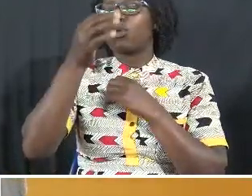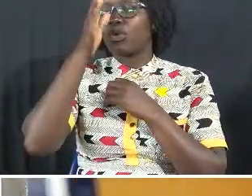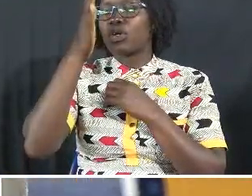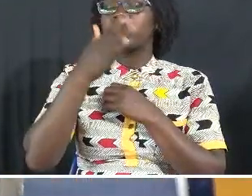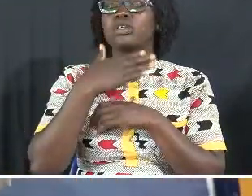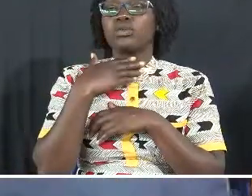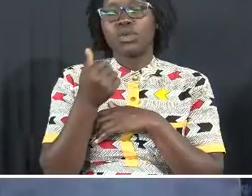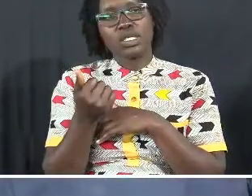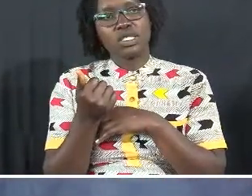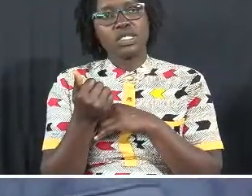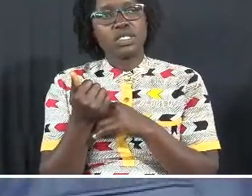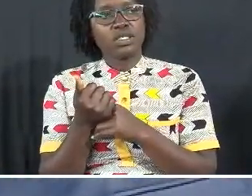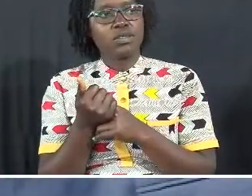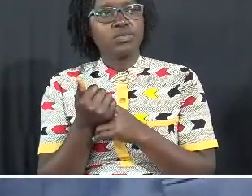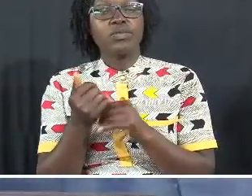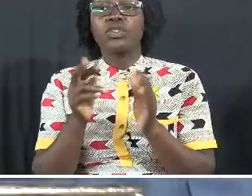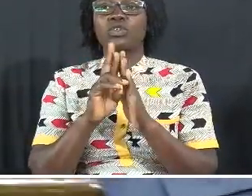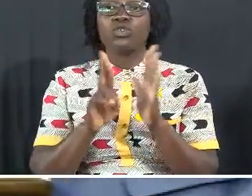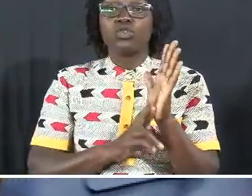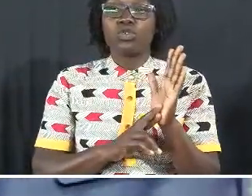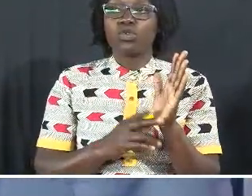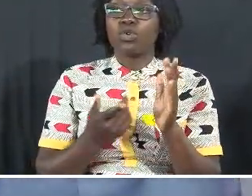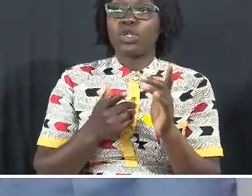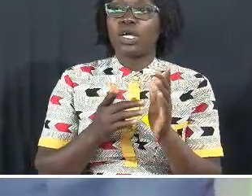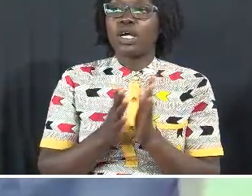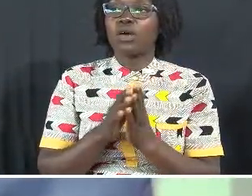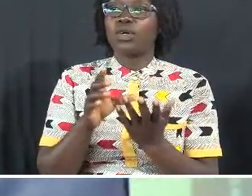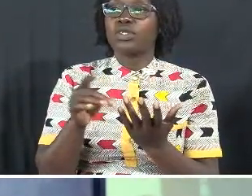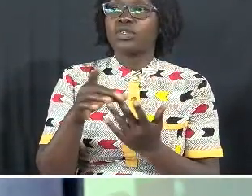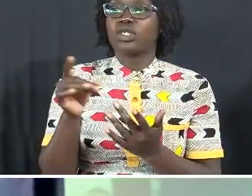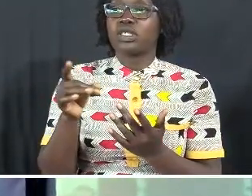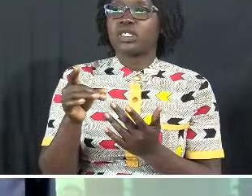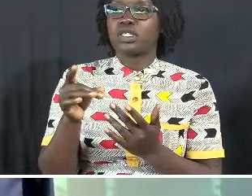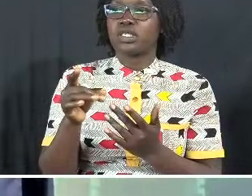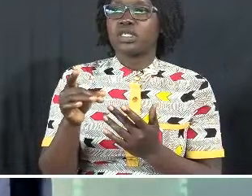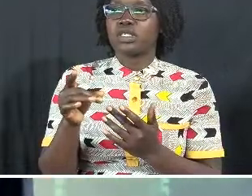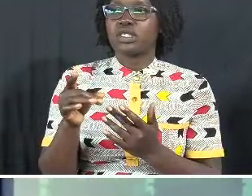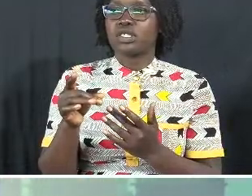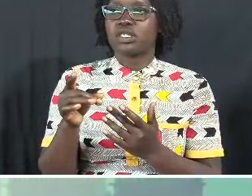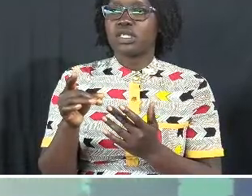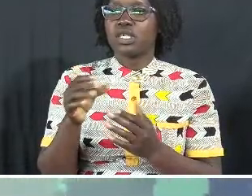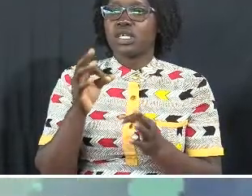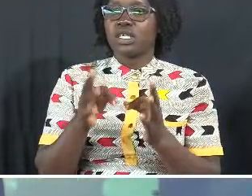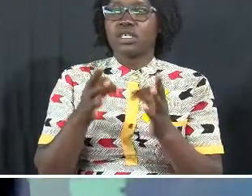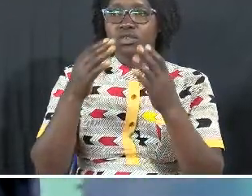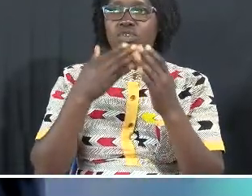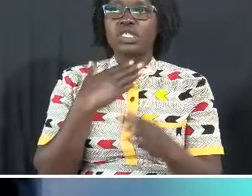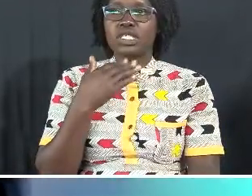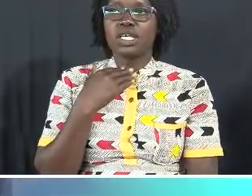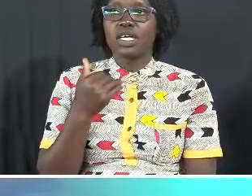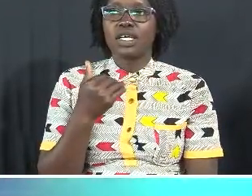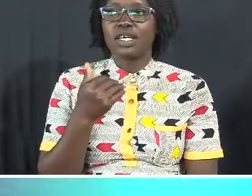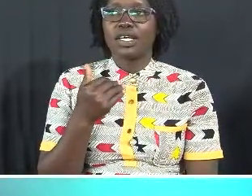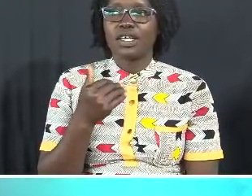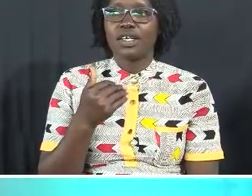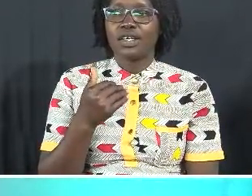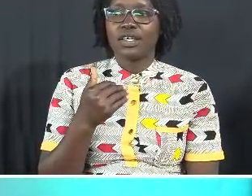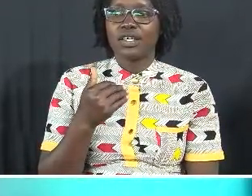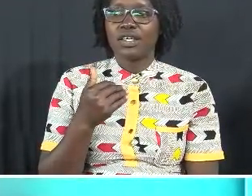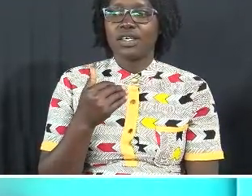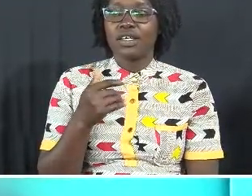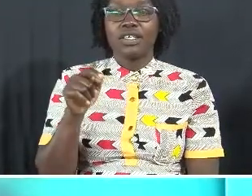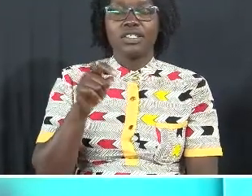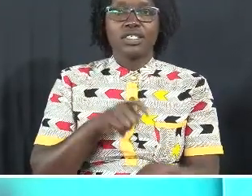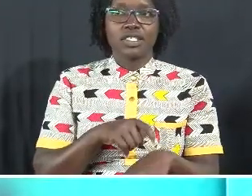to rule our life, our choices, our everything. If it is your desire, this